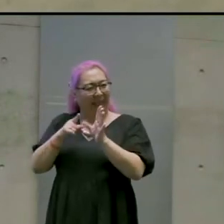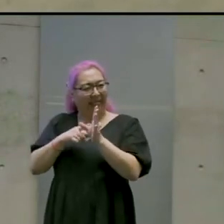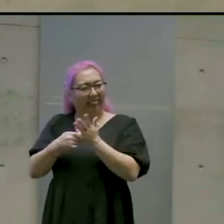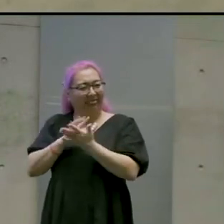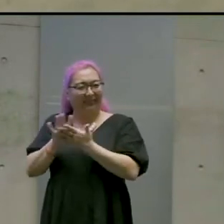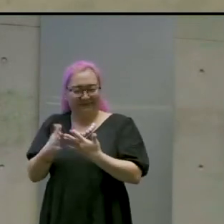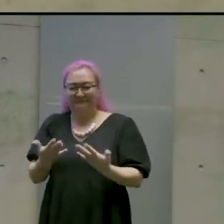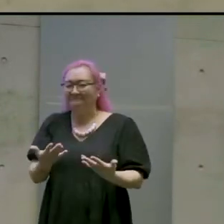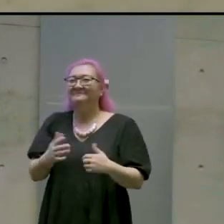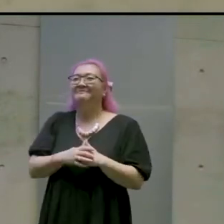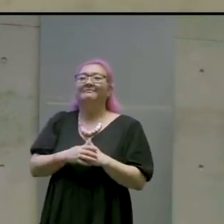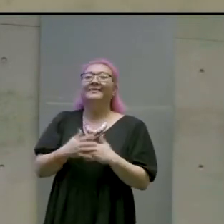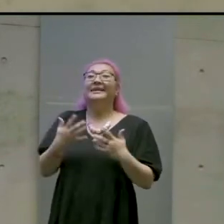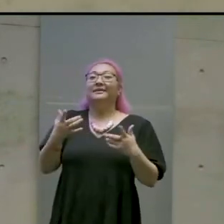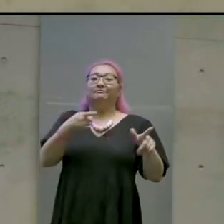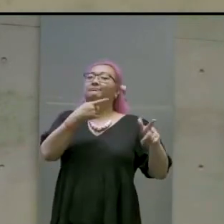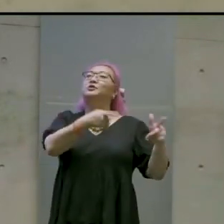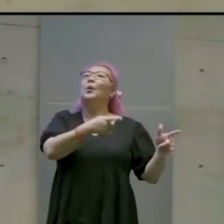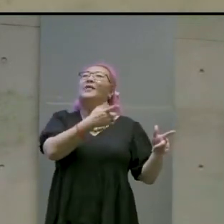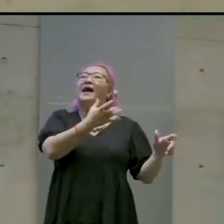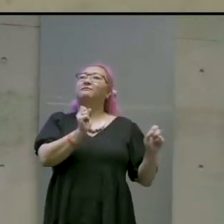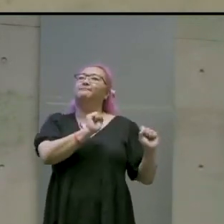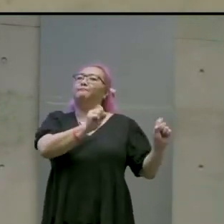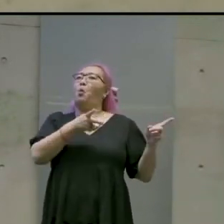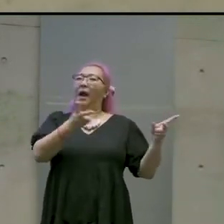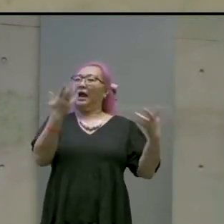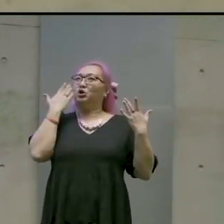the hood is that